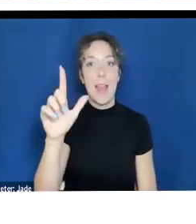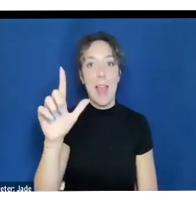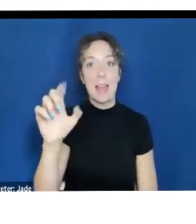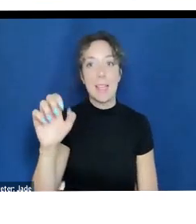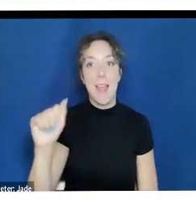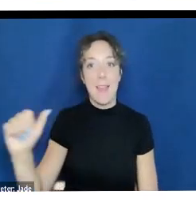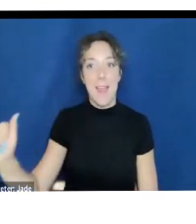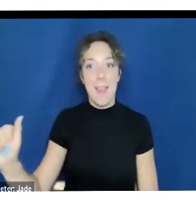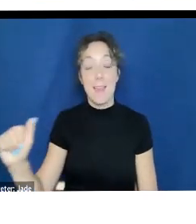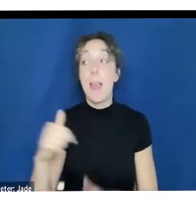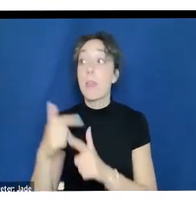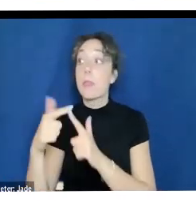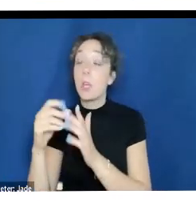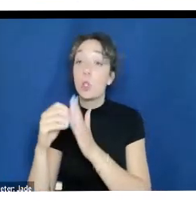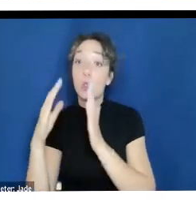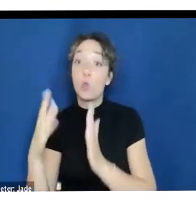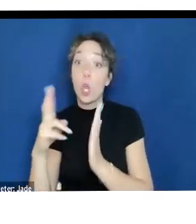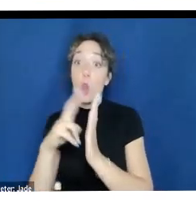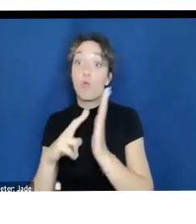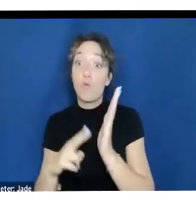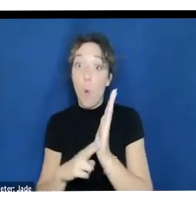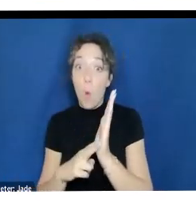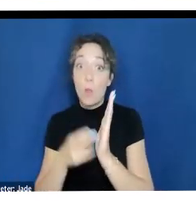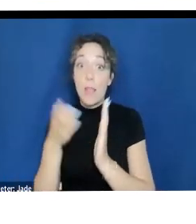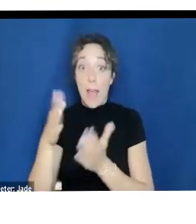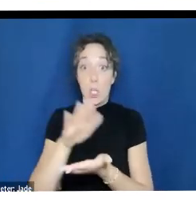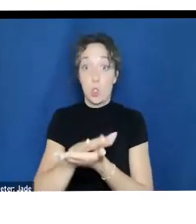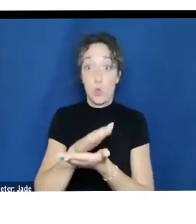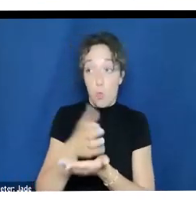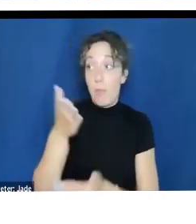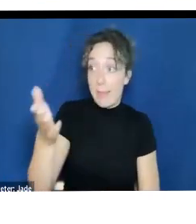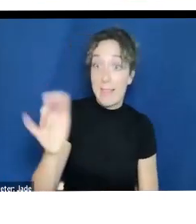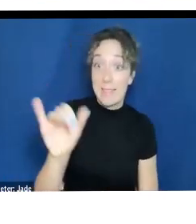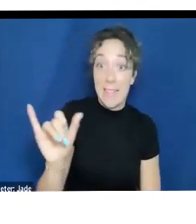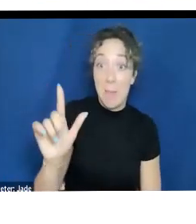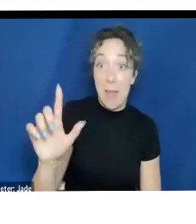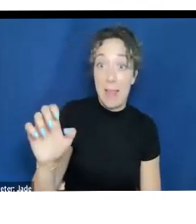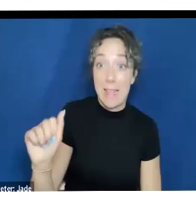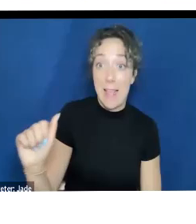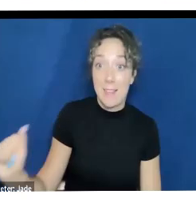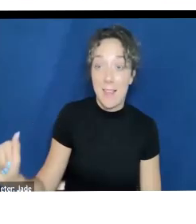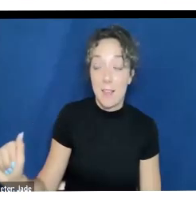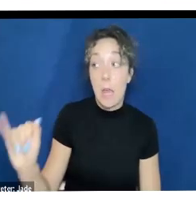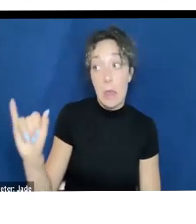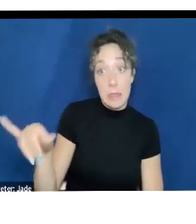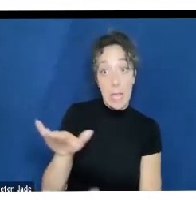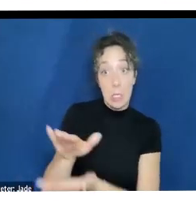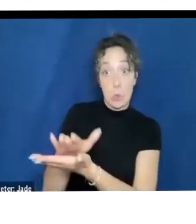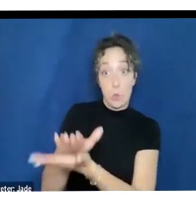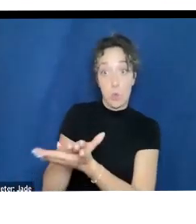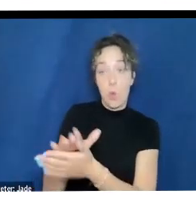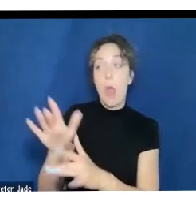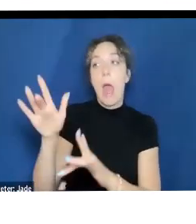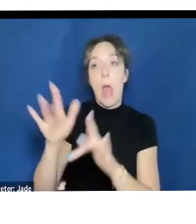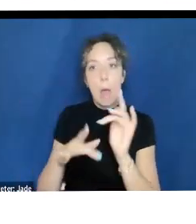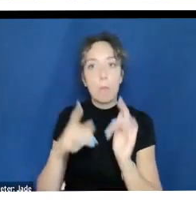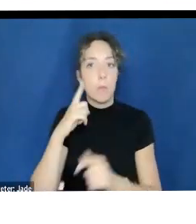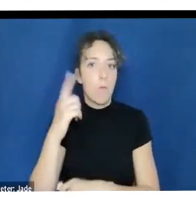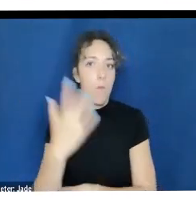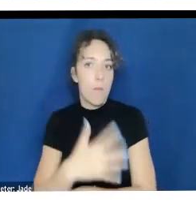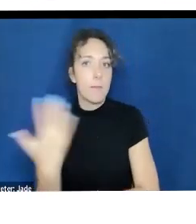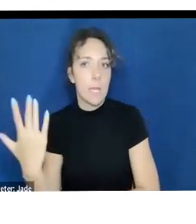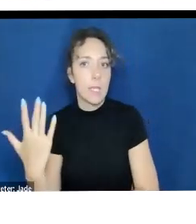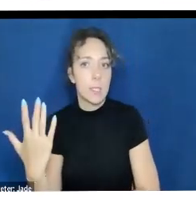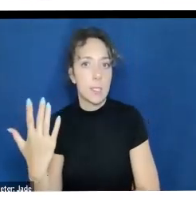student enrolls in a school at that LEA. And at that school, they were absent for 5